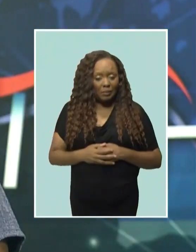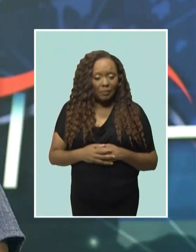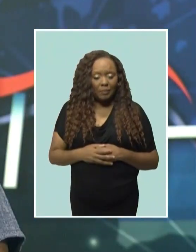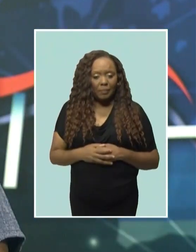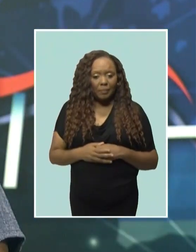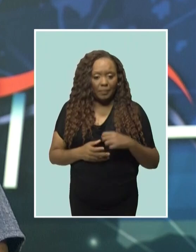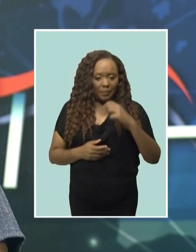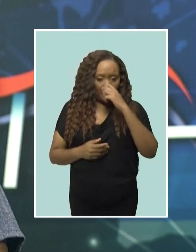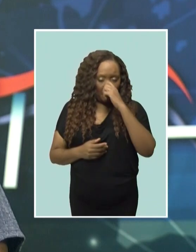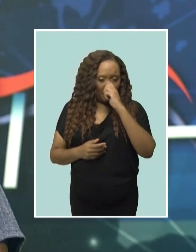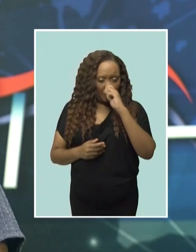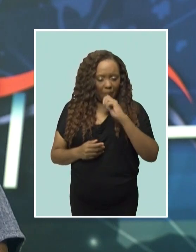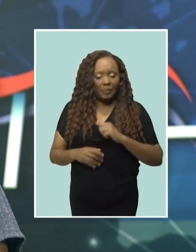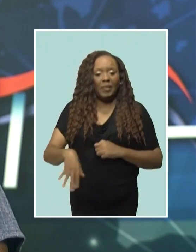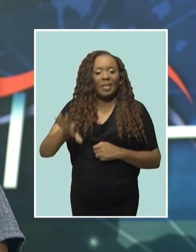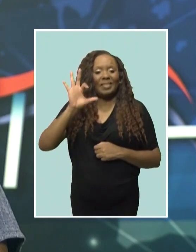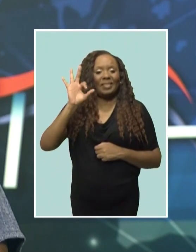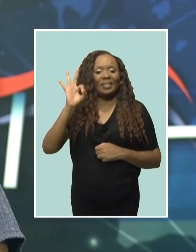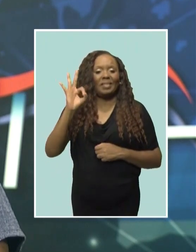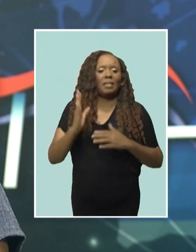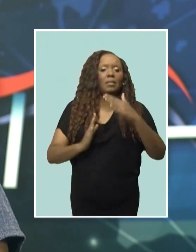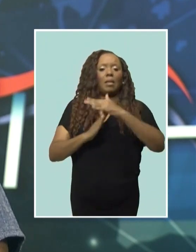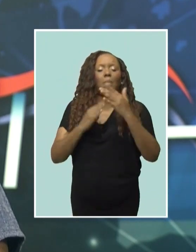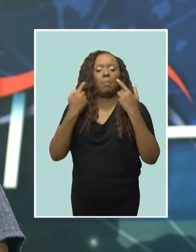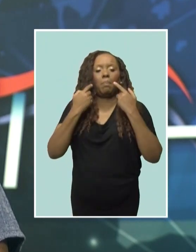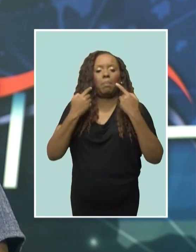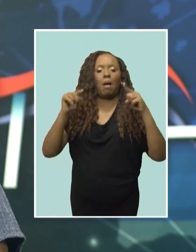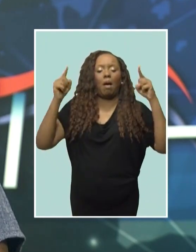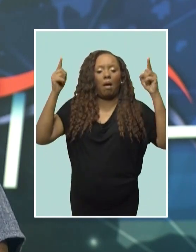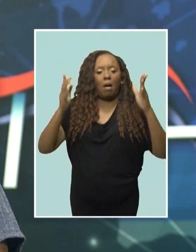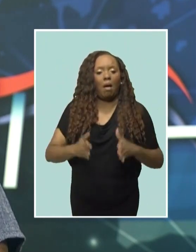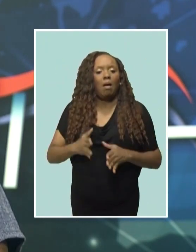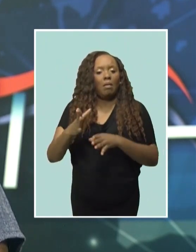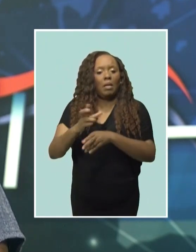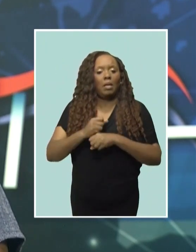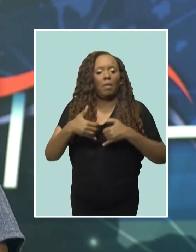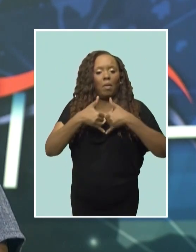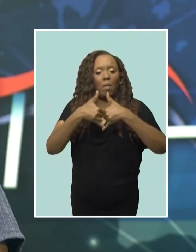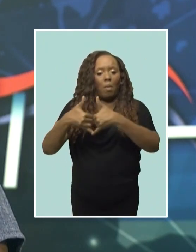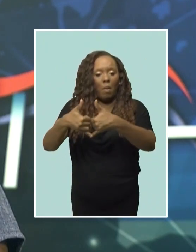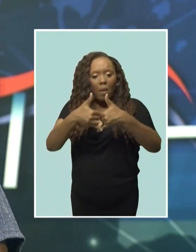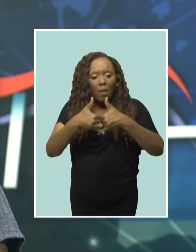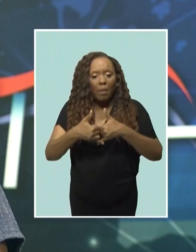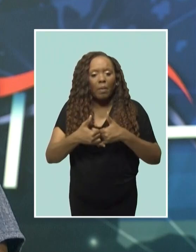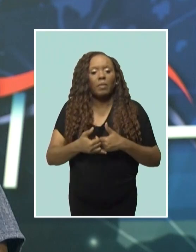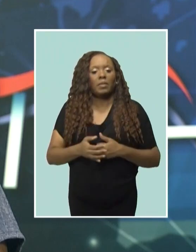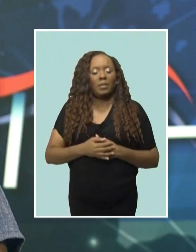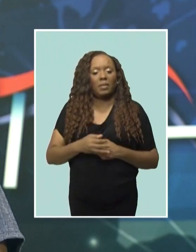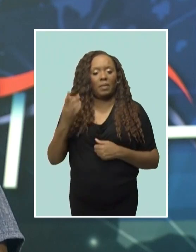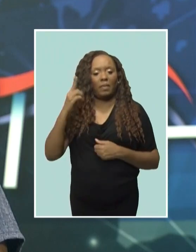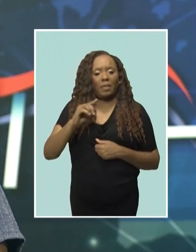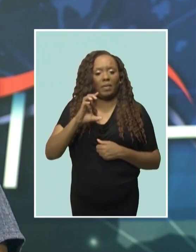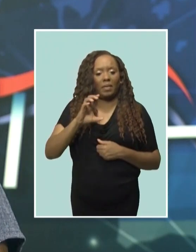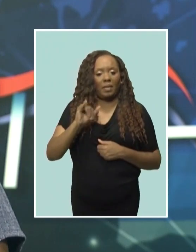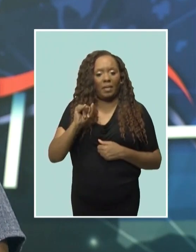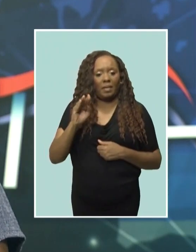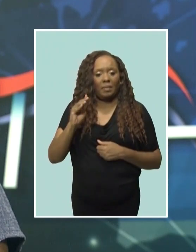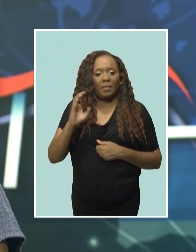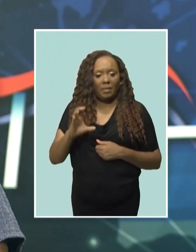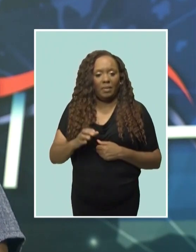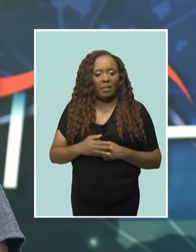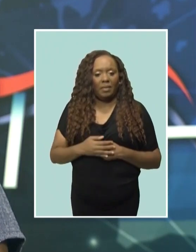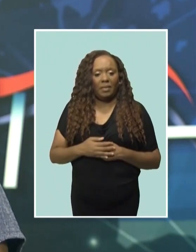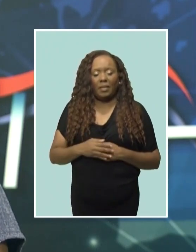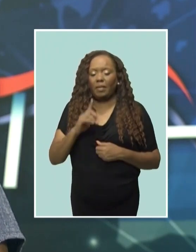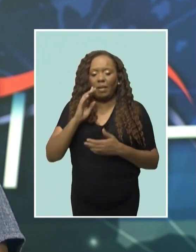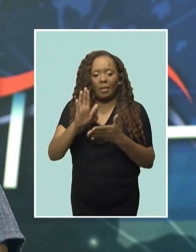9 top achievers from Barbados and around the region received star awards and have been inducted in the CEO's Hall of Fame. And